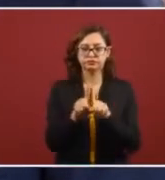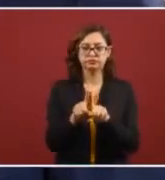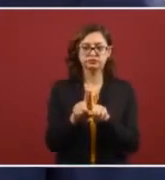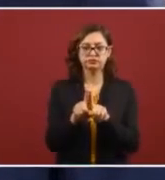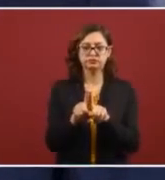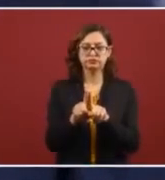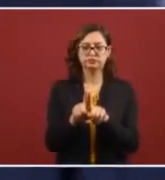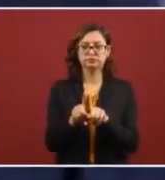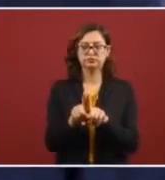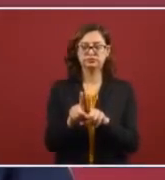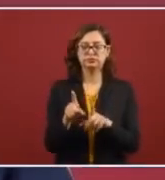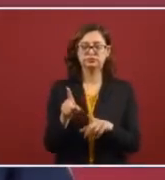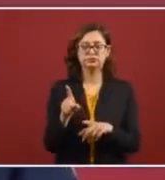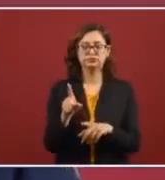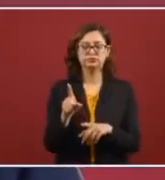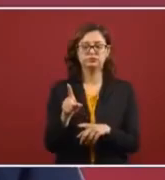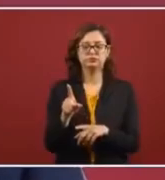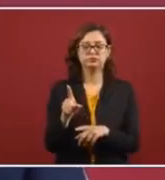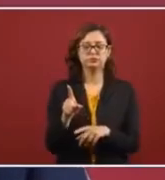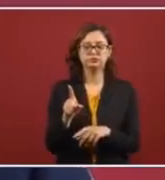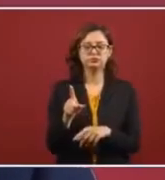Sinaloa is